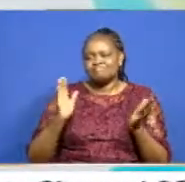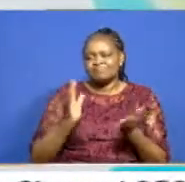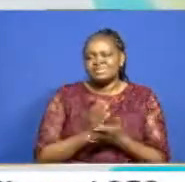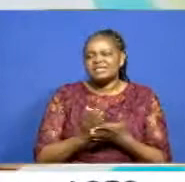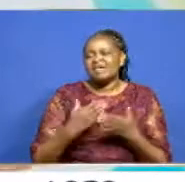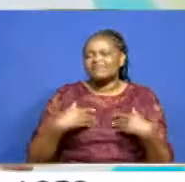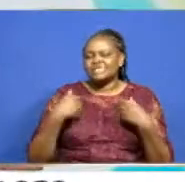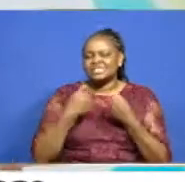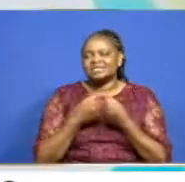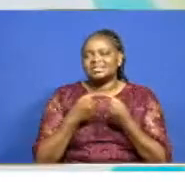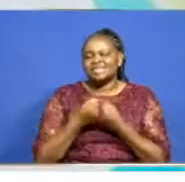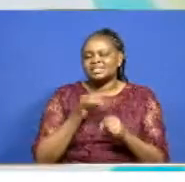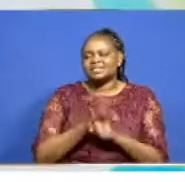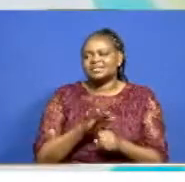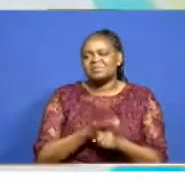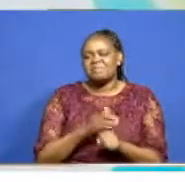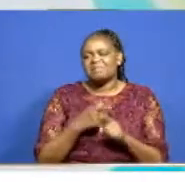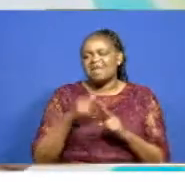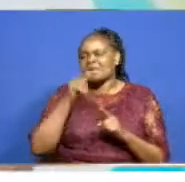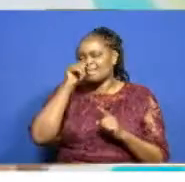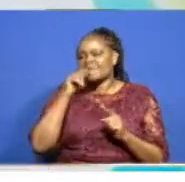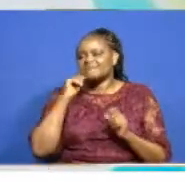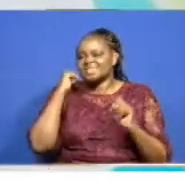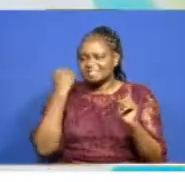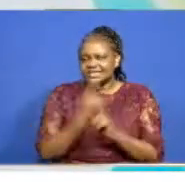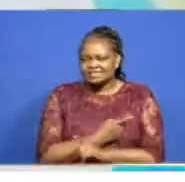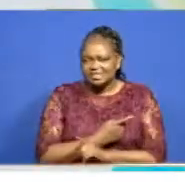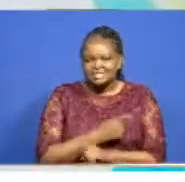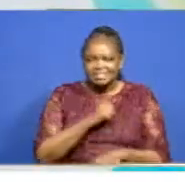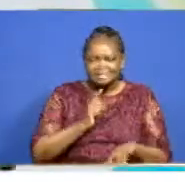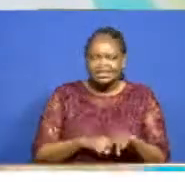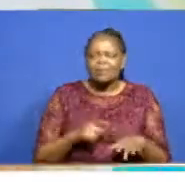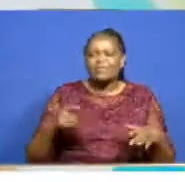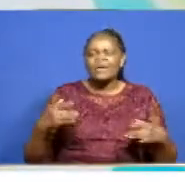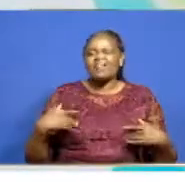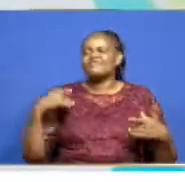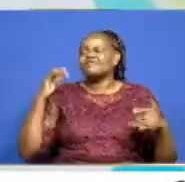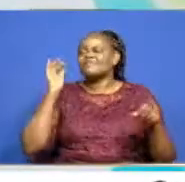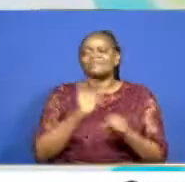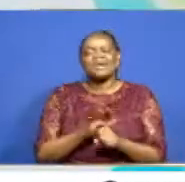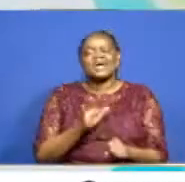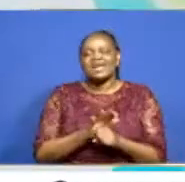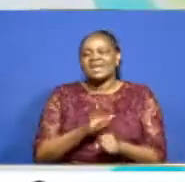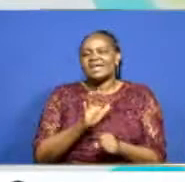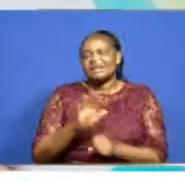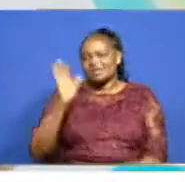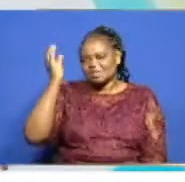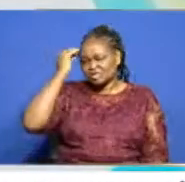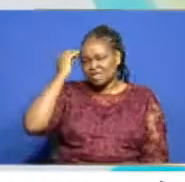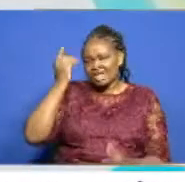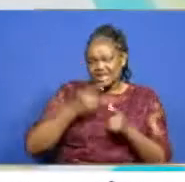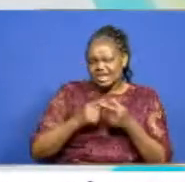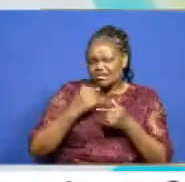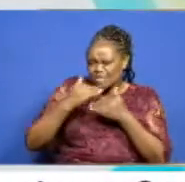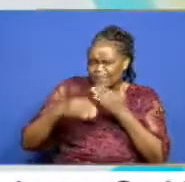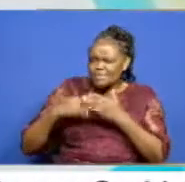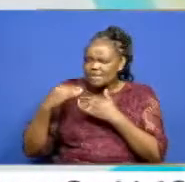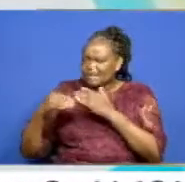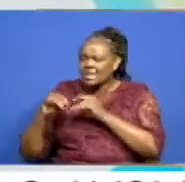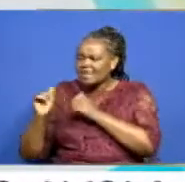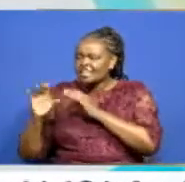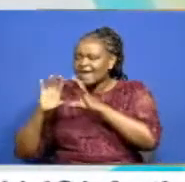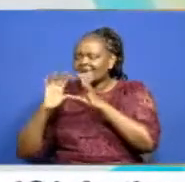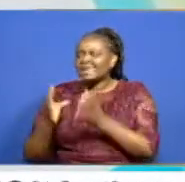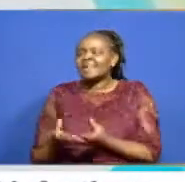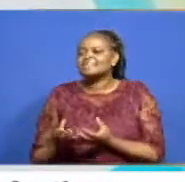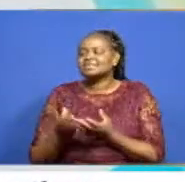admit the number that we can be able to manage. And the moment we have more number, we are able to put up infrastructure to be able to